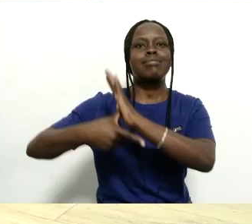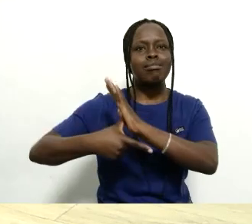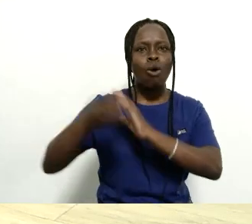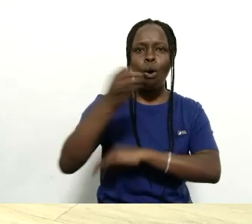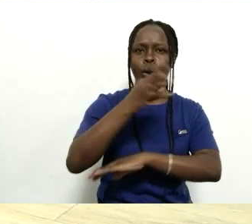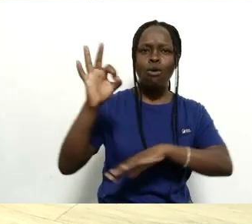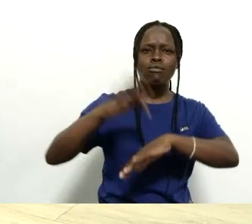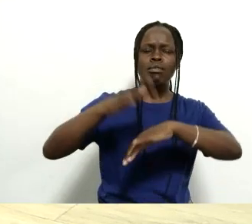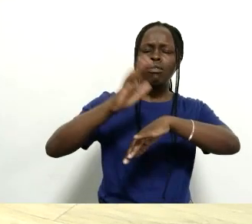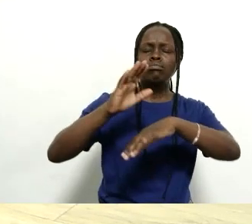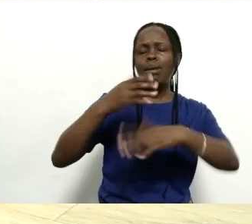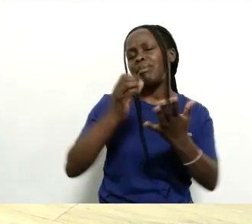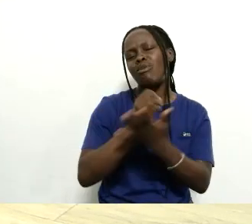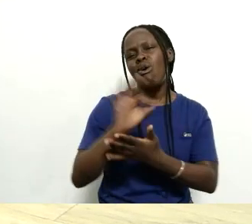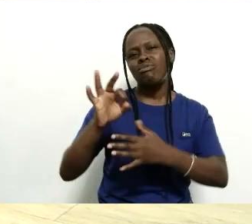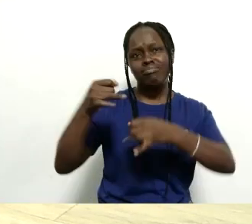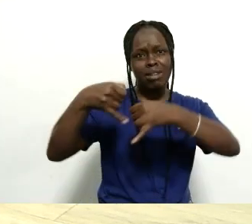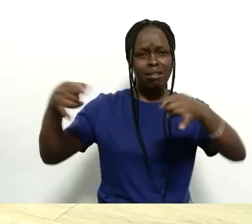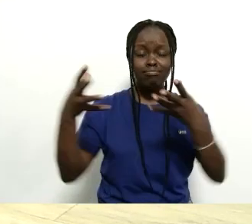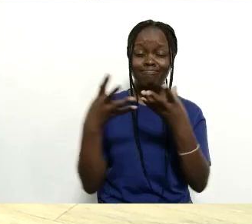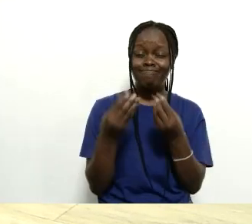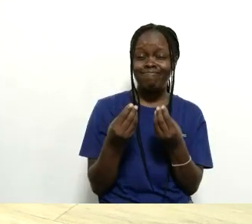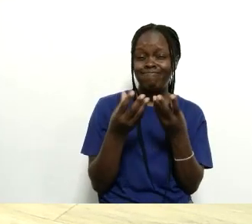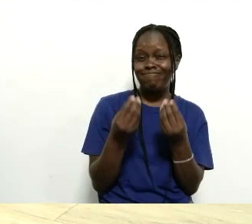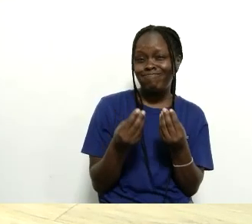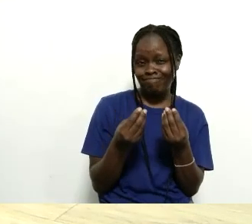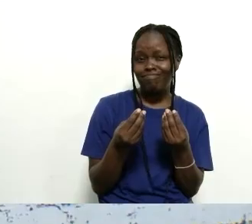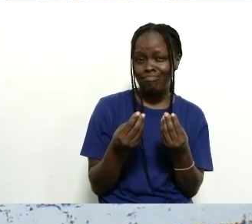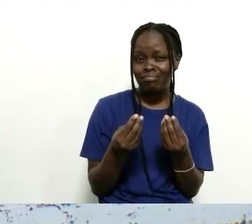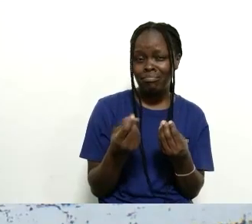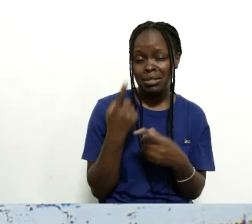learning? Thank you, Moses. Well,